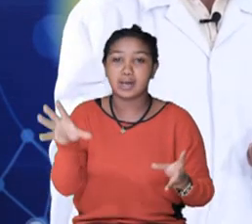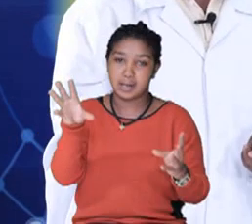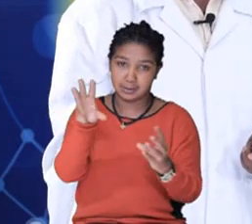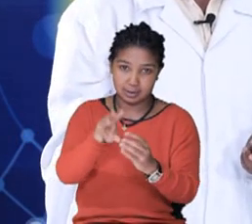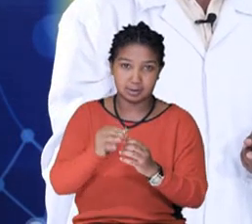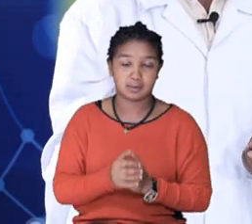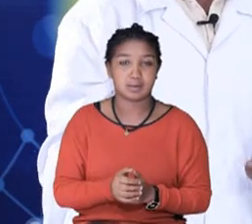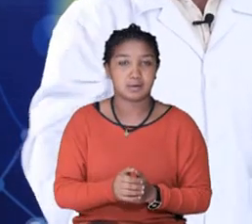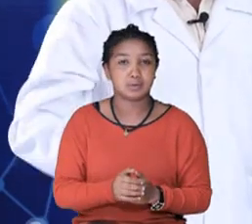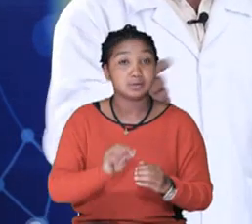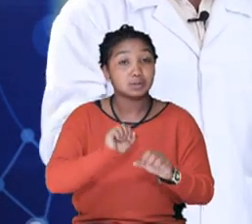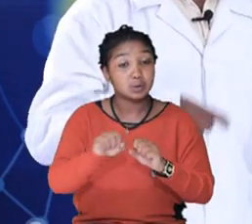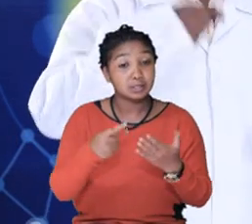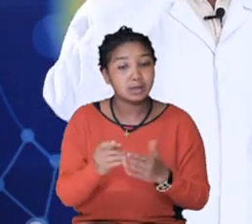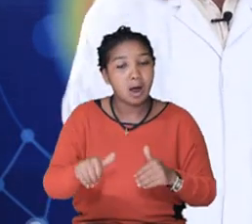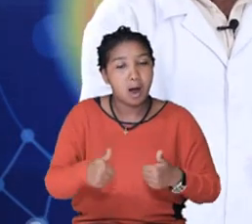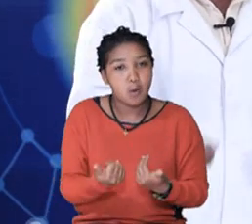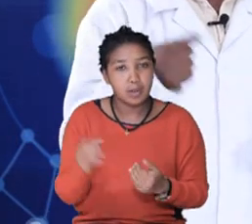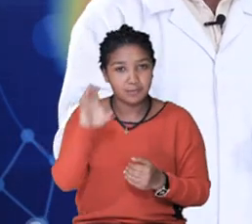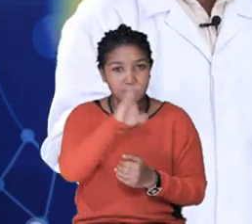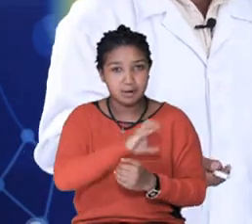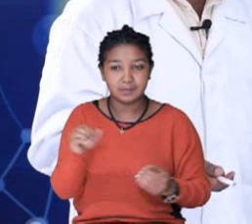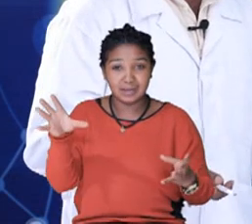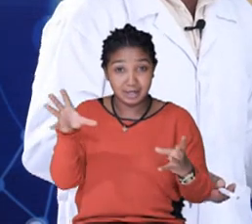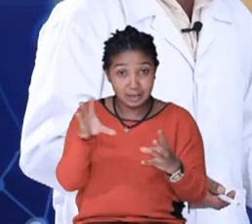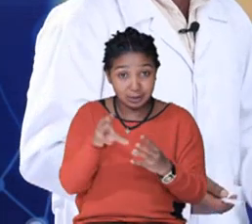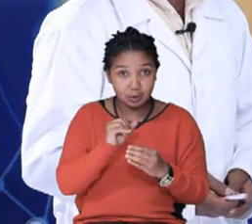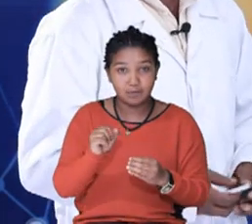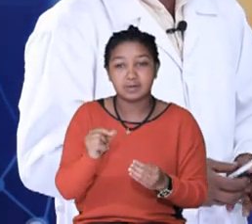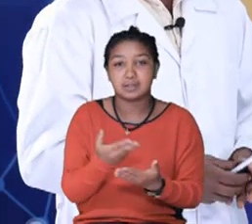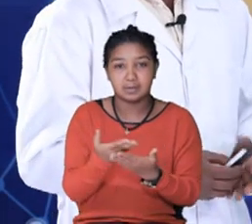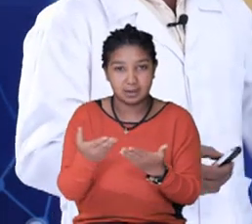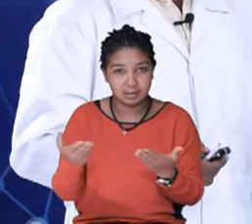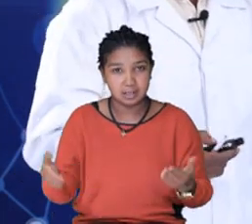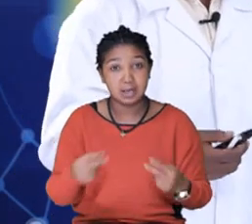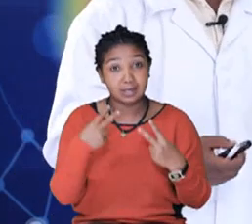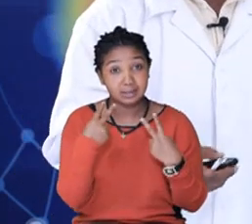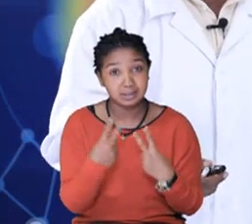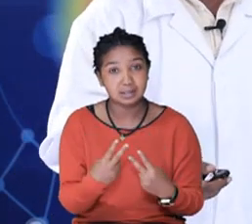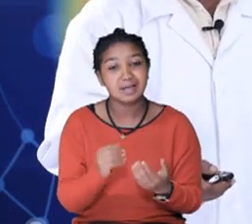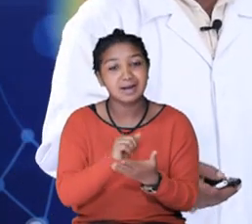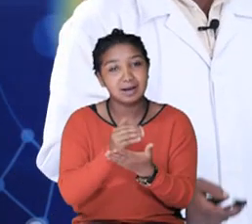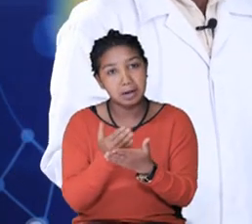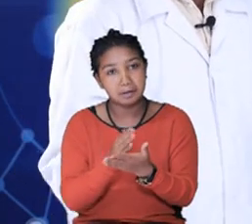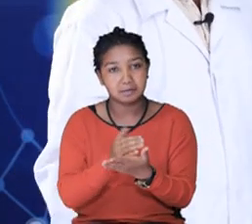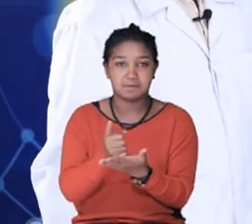density. So this is how we find the density of a substance. Let us say relative